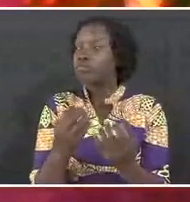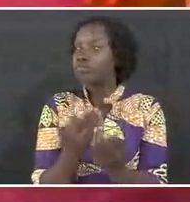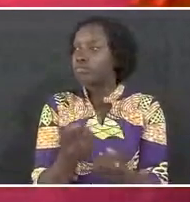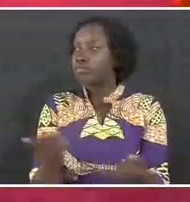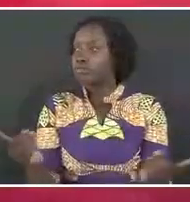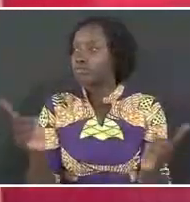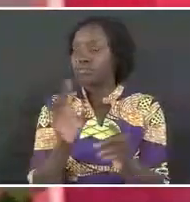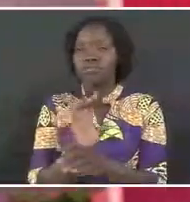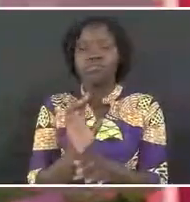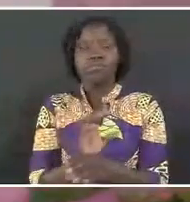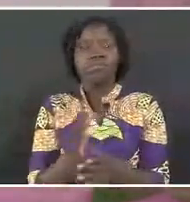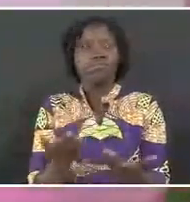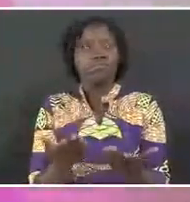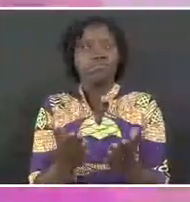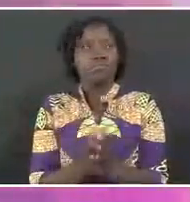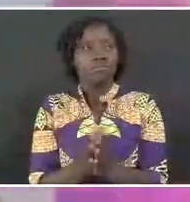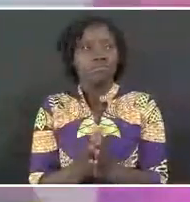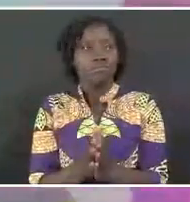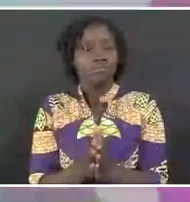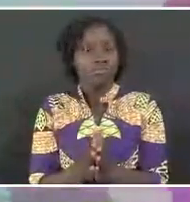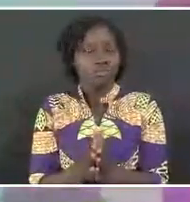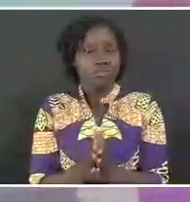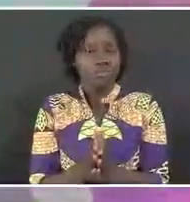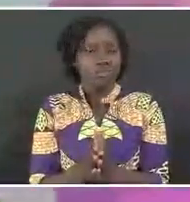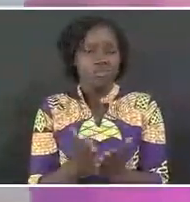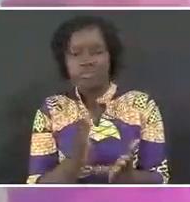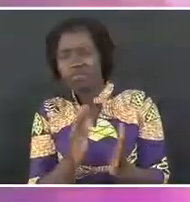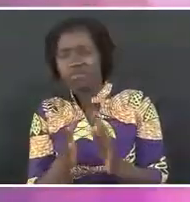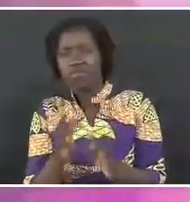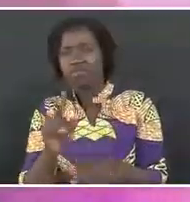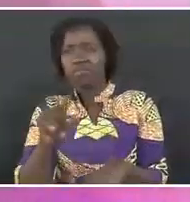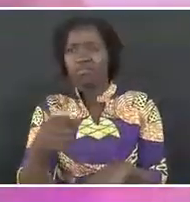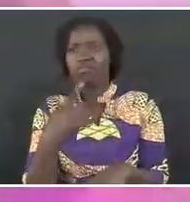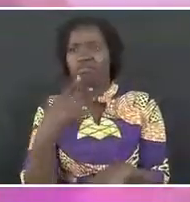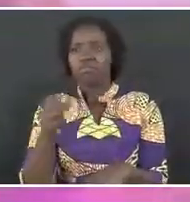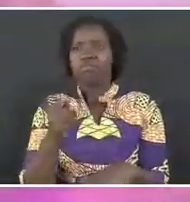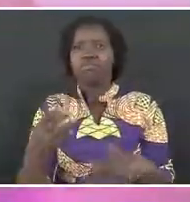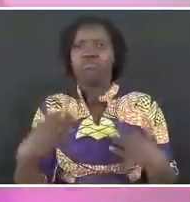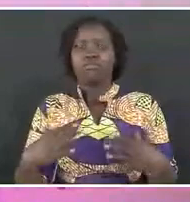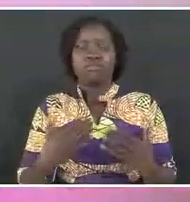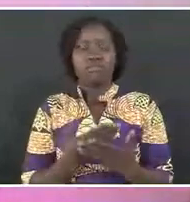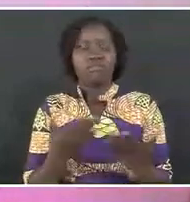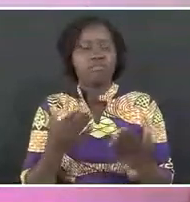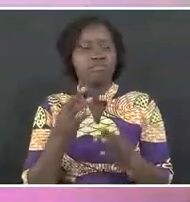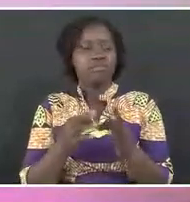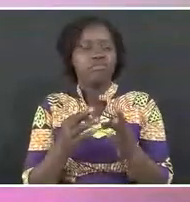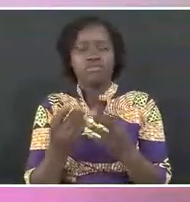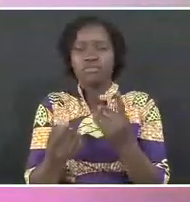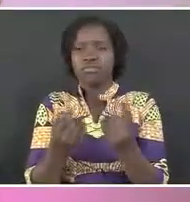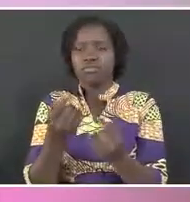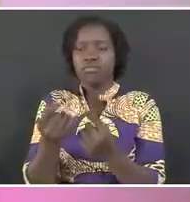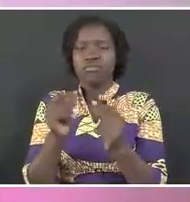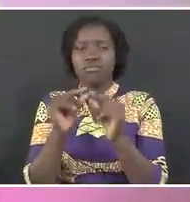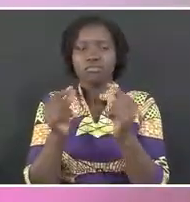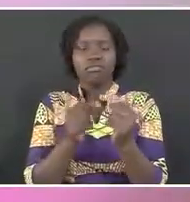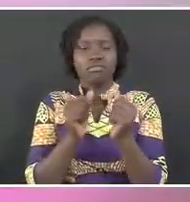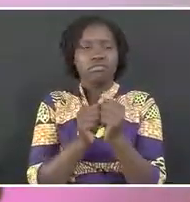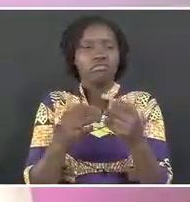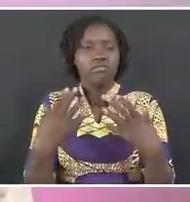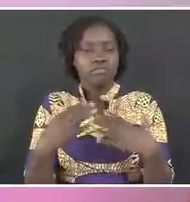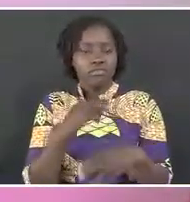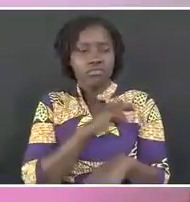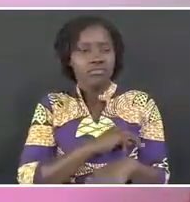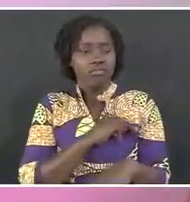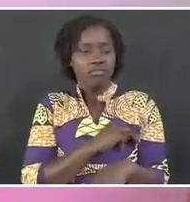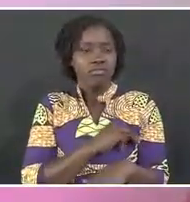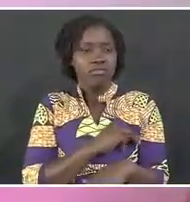in this church, let me estimate we are like 1,500 seated here. Supposing we formed small groups of 10 people for